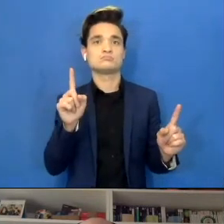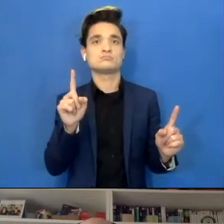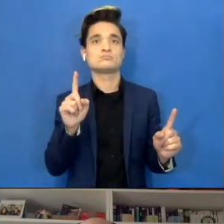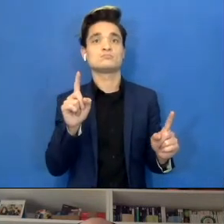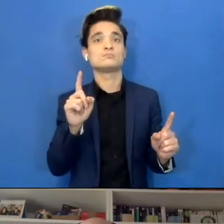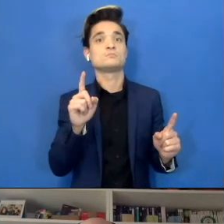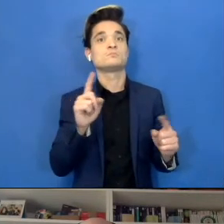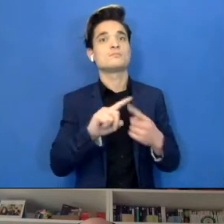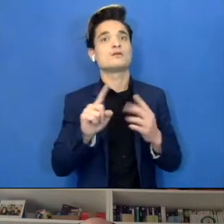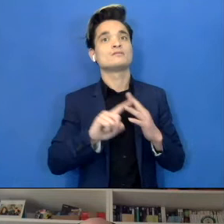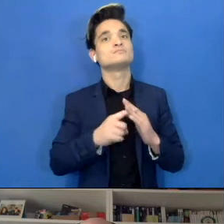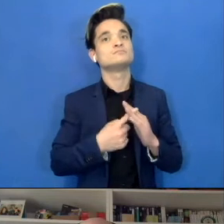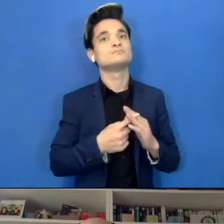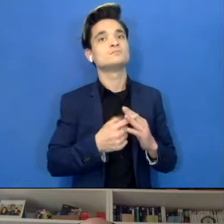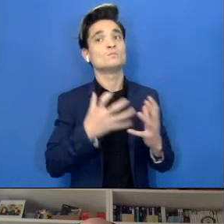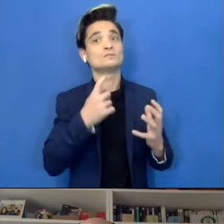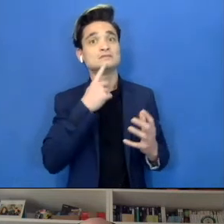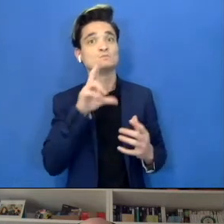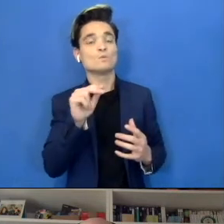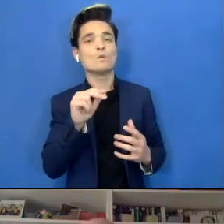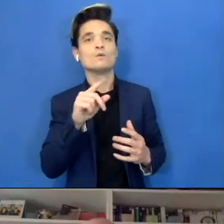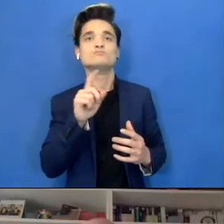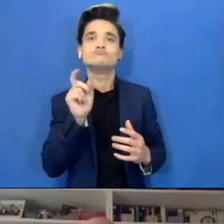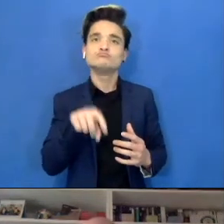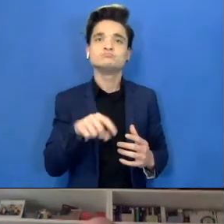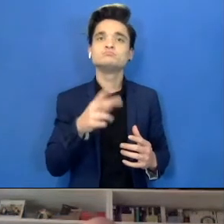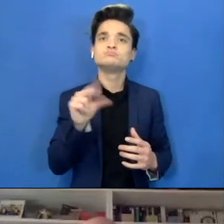Oh, yeah. Struggling with the microphone. Well,